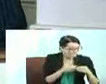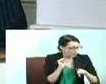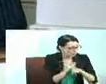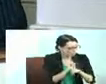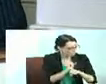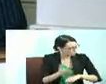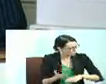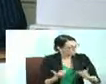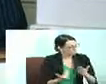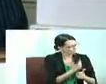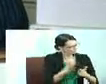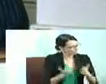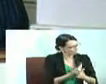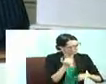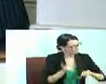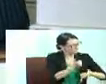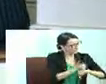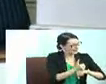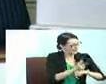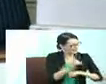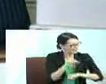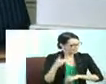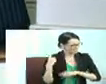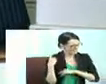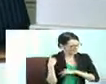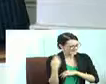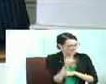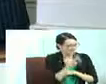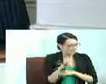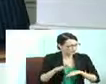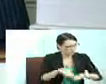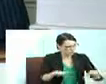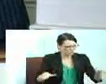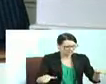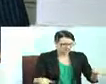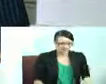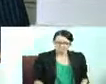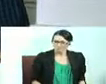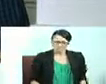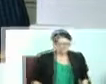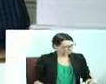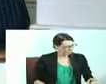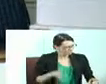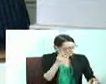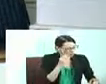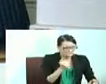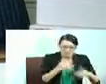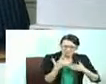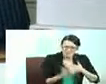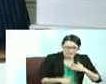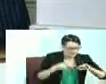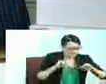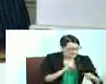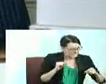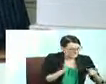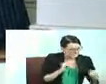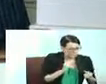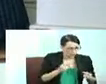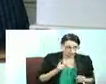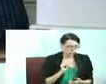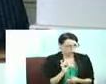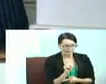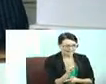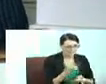children, dignity that has been marred by blood running in the street. In the spirit of the